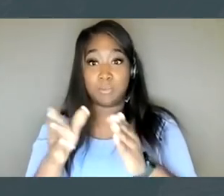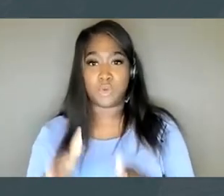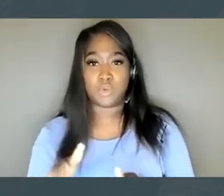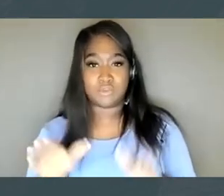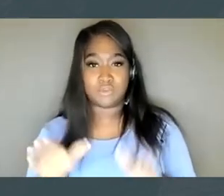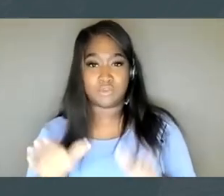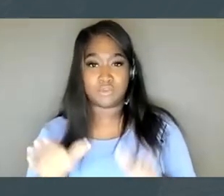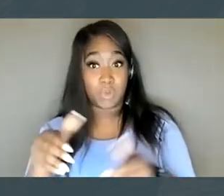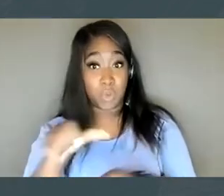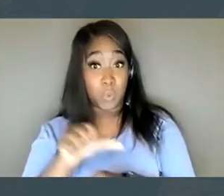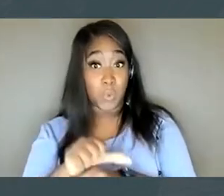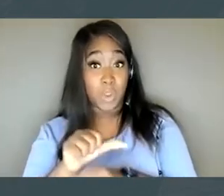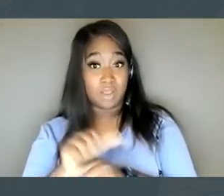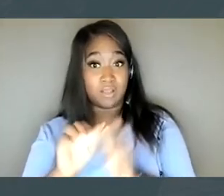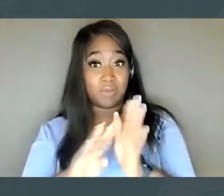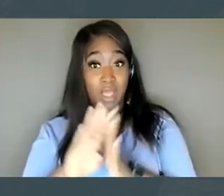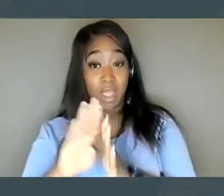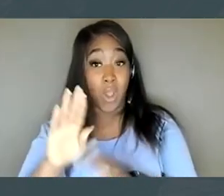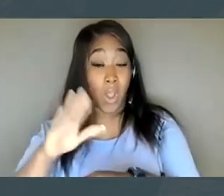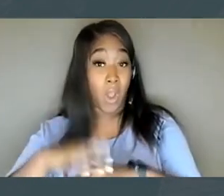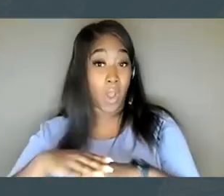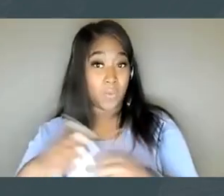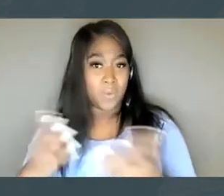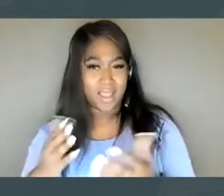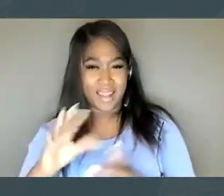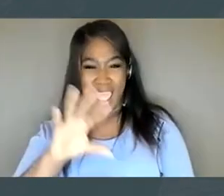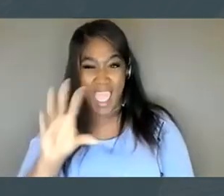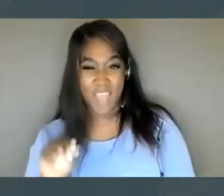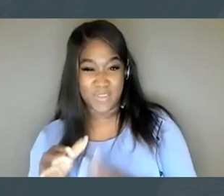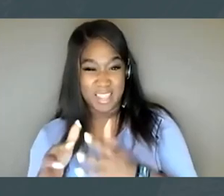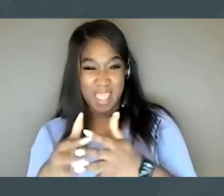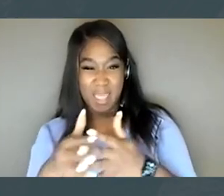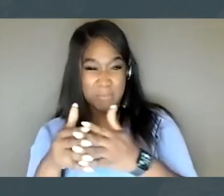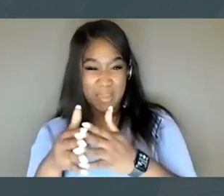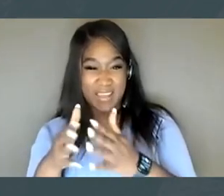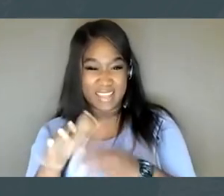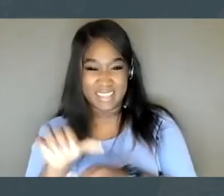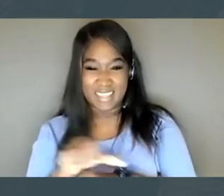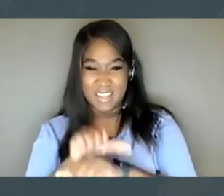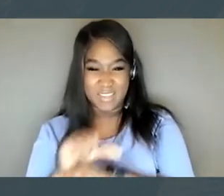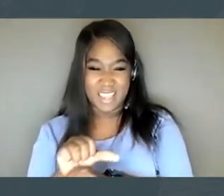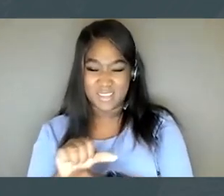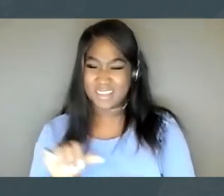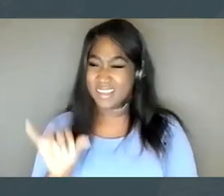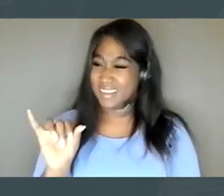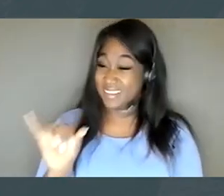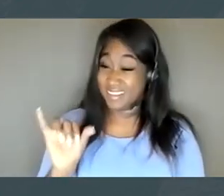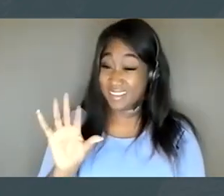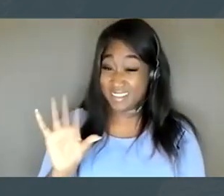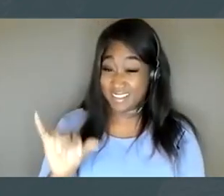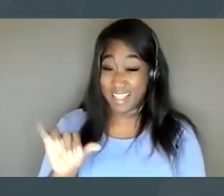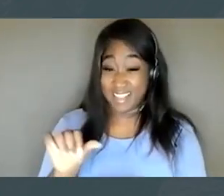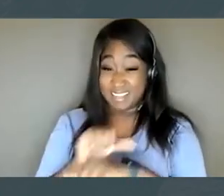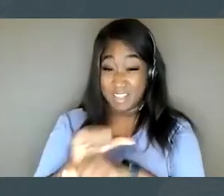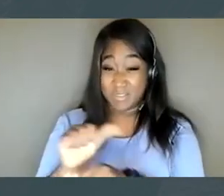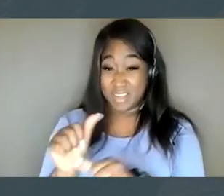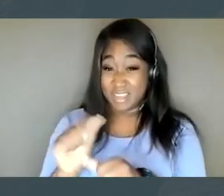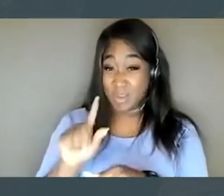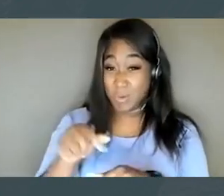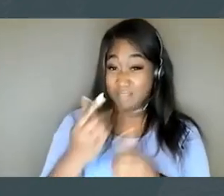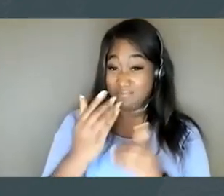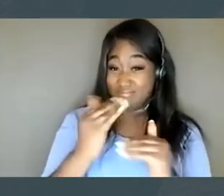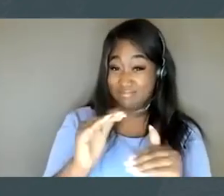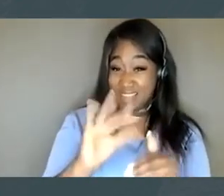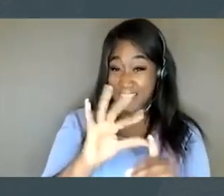was like, oh, does slavery belong to African-Americans? Like, and so that was like a similar way of, you know, containing these histories